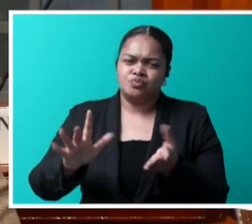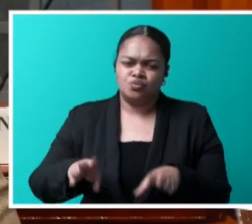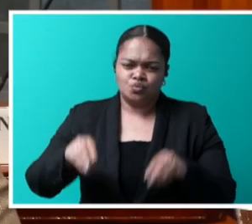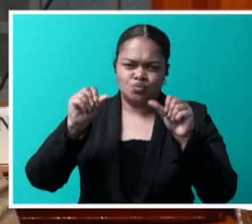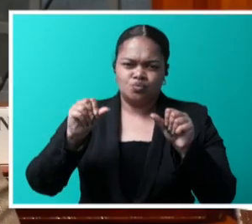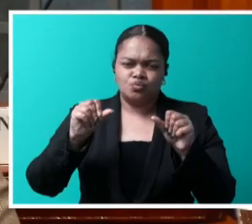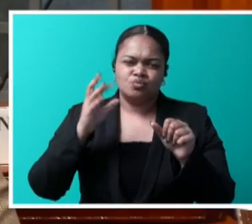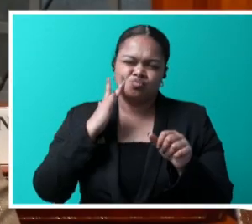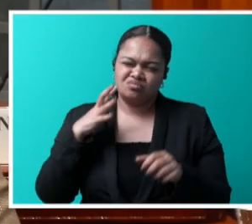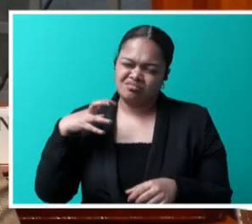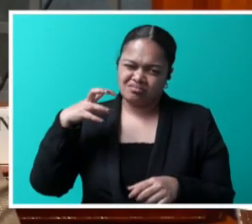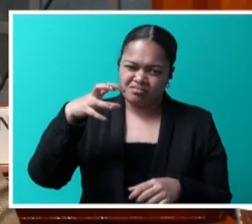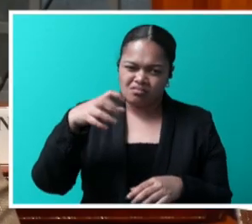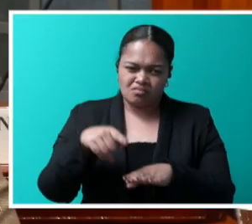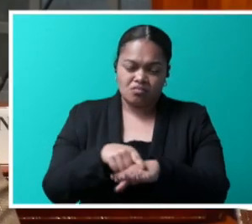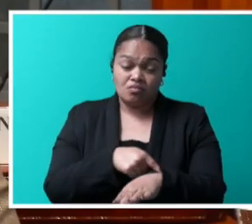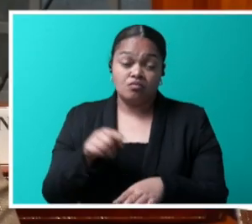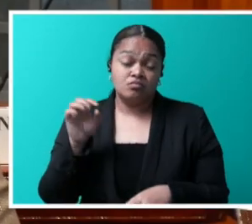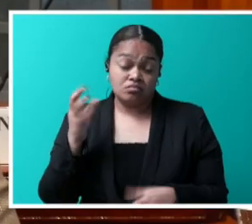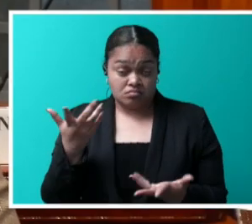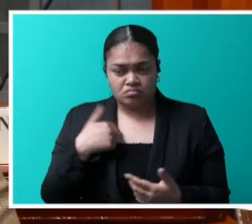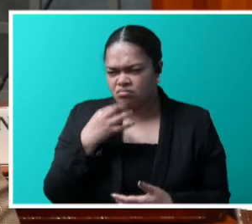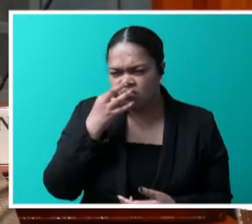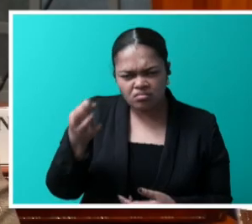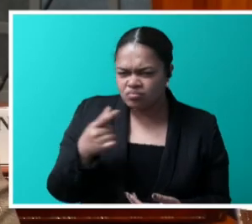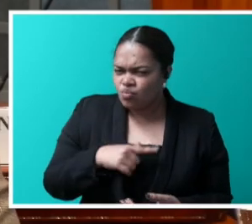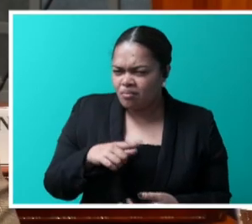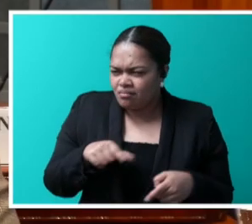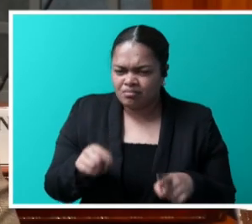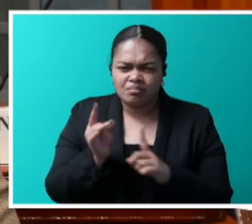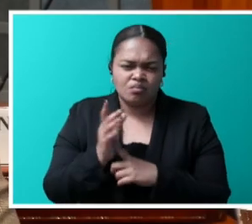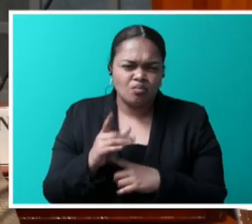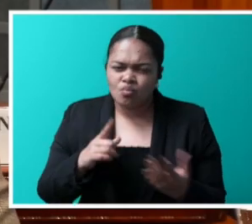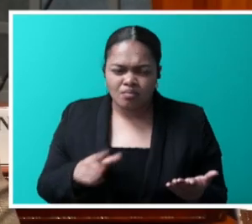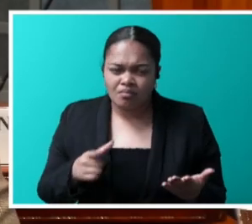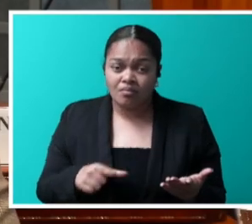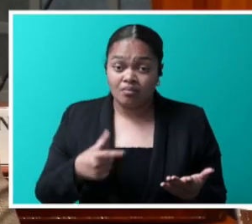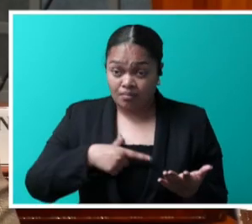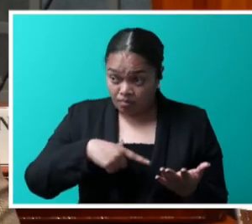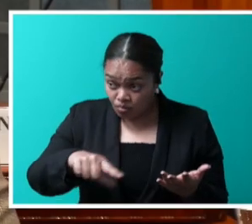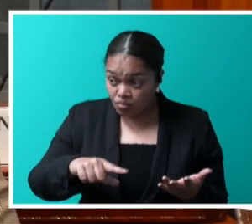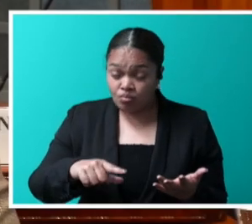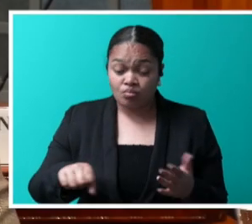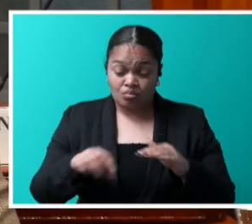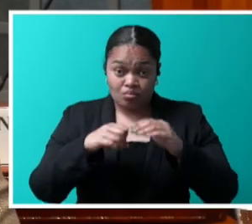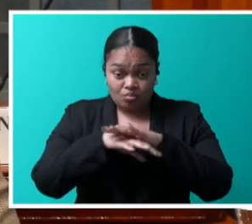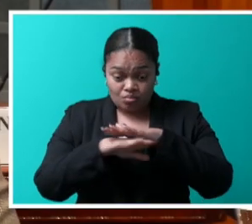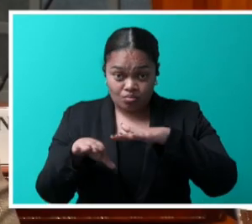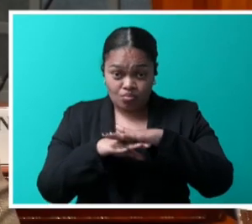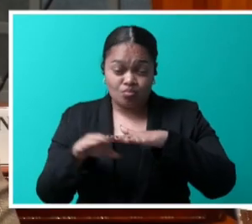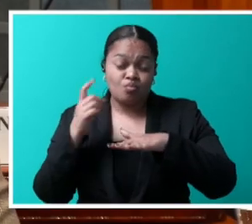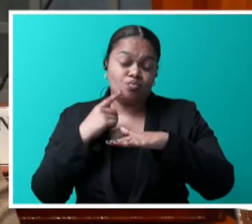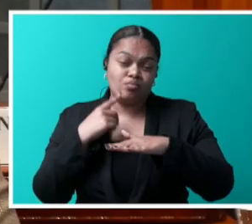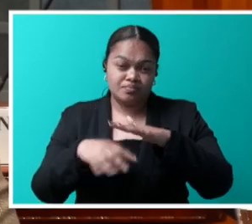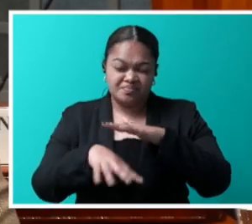quickly. Mr. Speaker, one may ask, why does this matter? Because groundwater, Mr. Speaker, is the